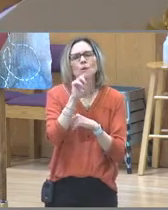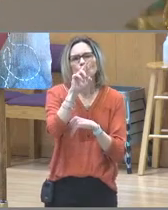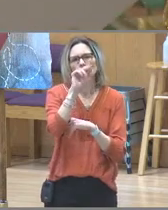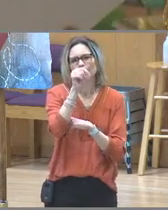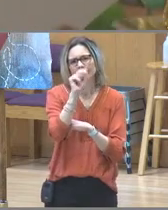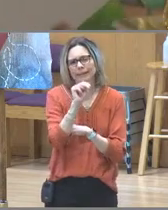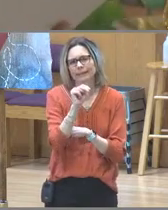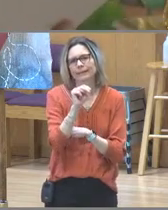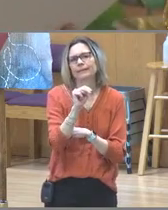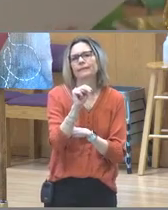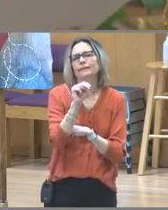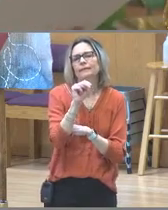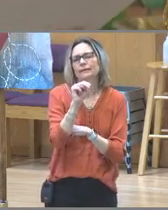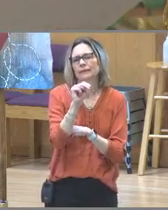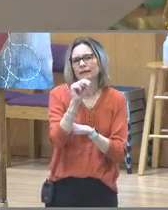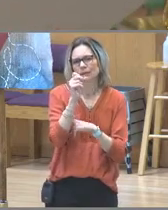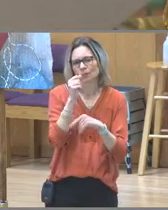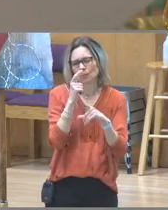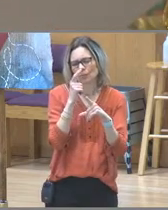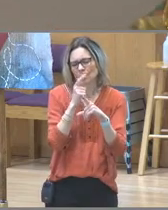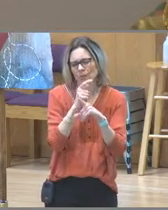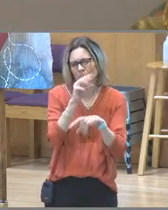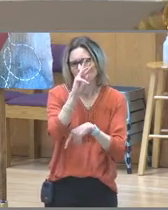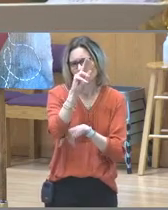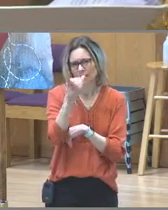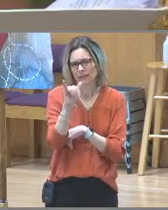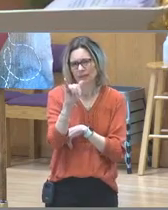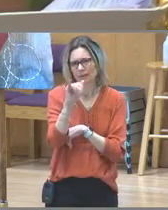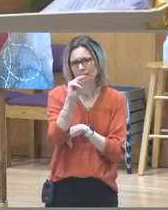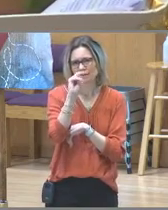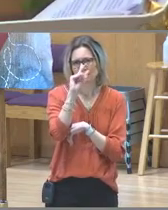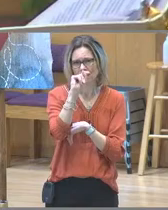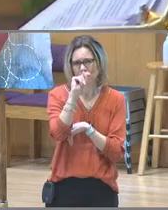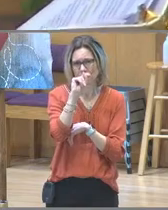Erna Nelson's brother, Wally Nobson.